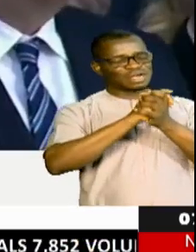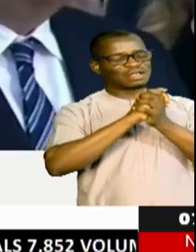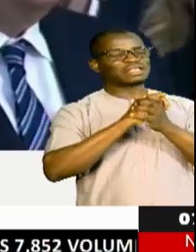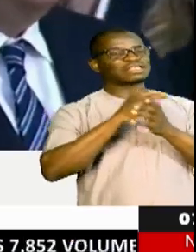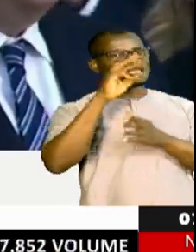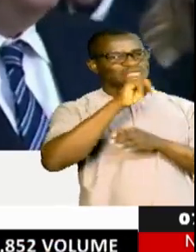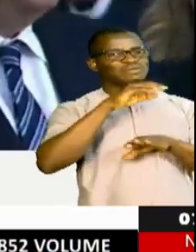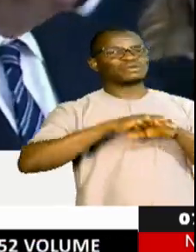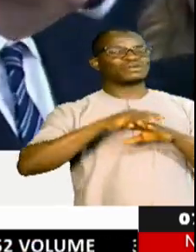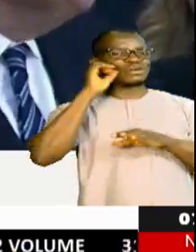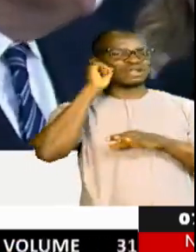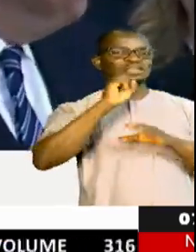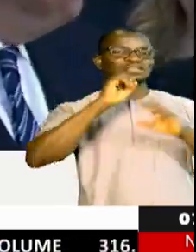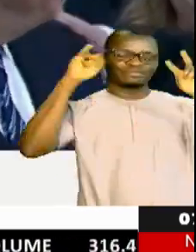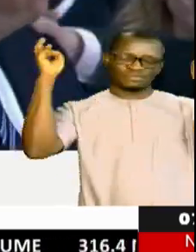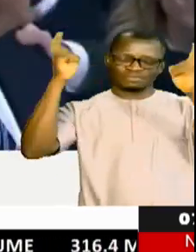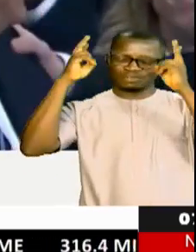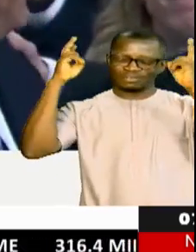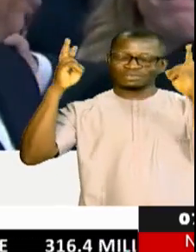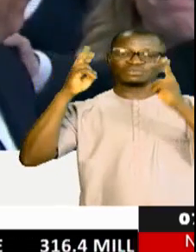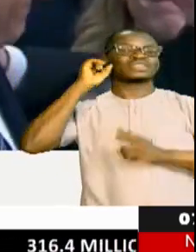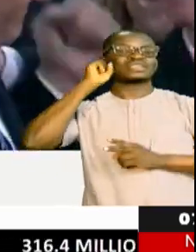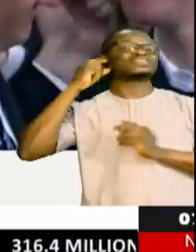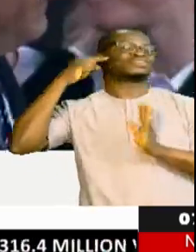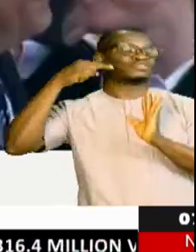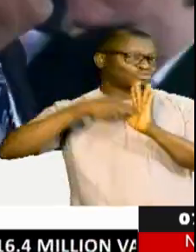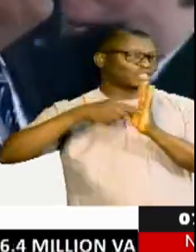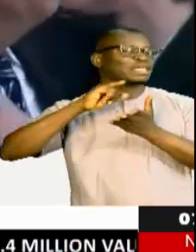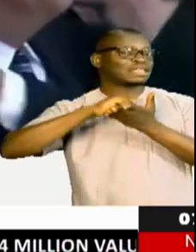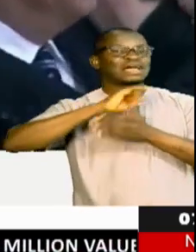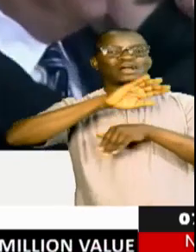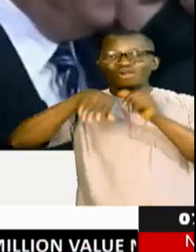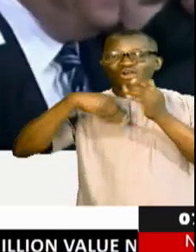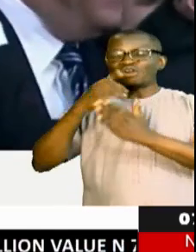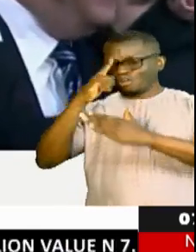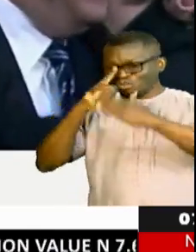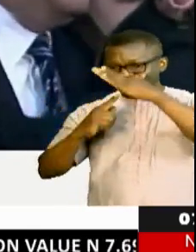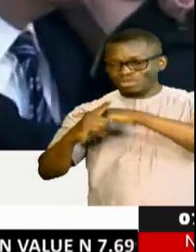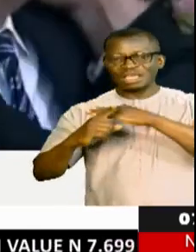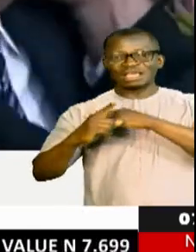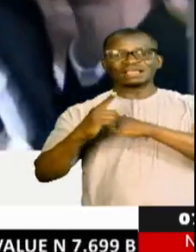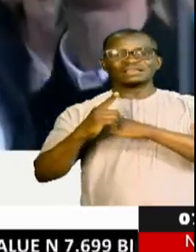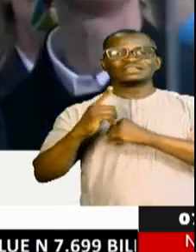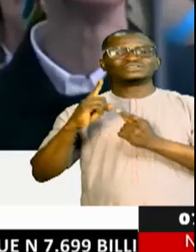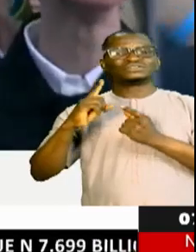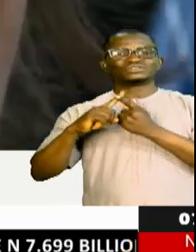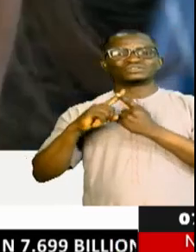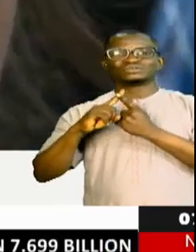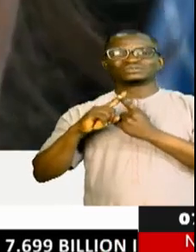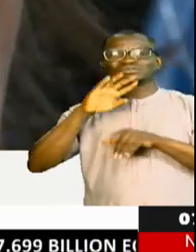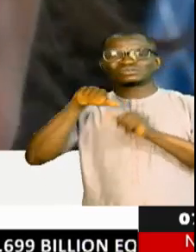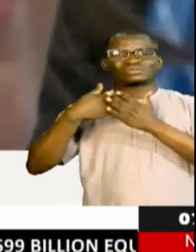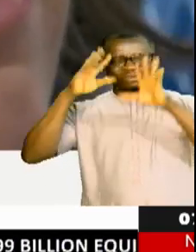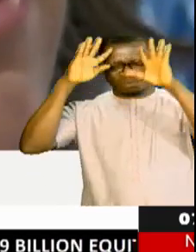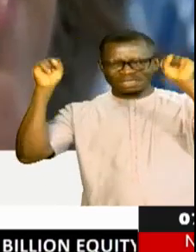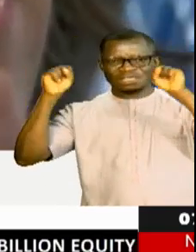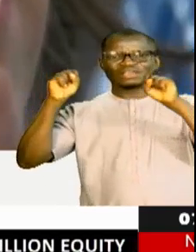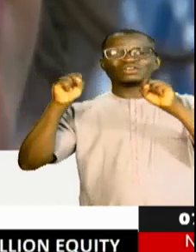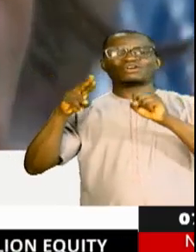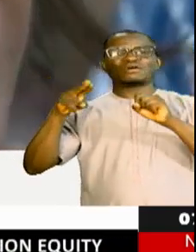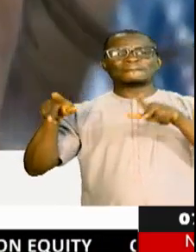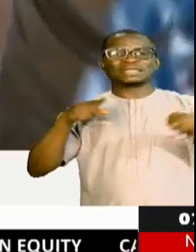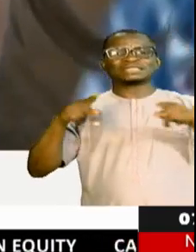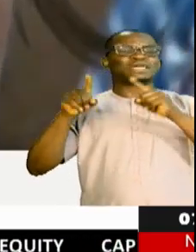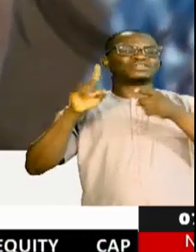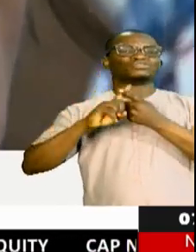his victory. She noted that they owe loyalty not to a president or a party, but to the